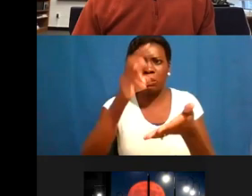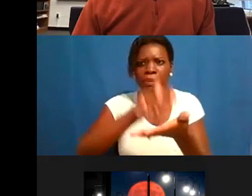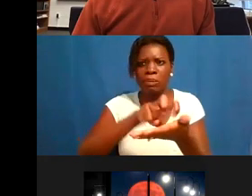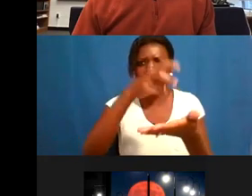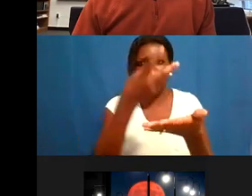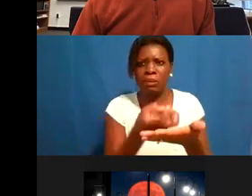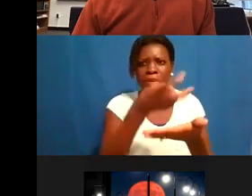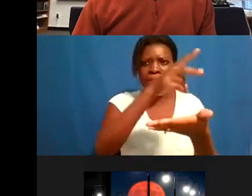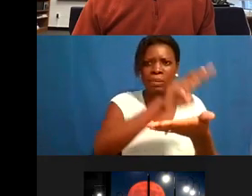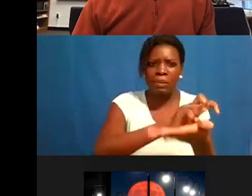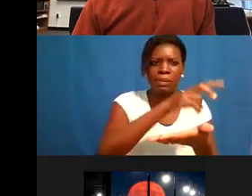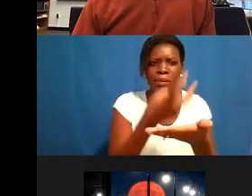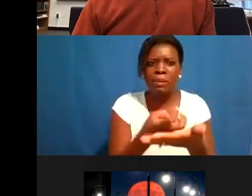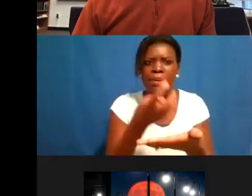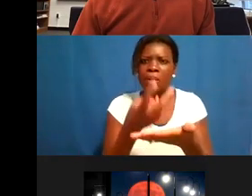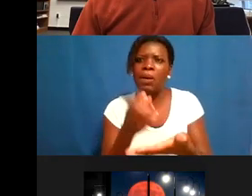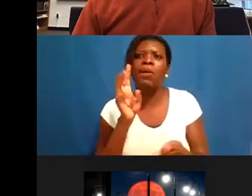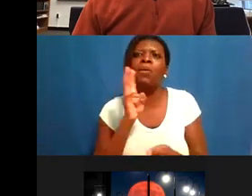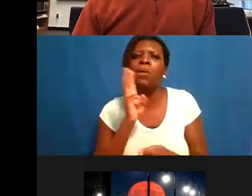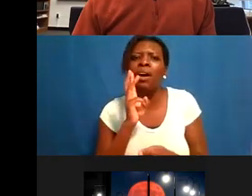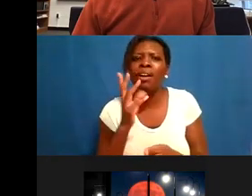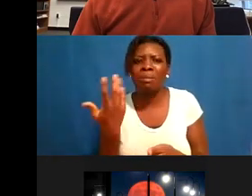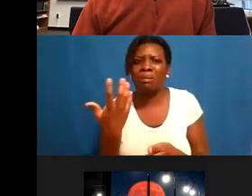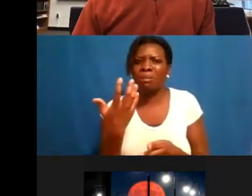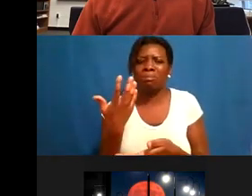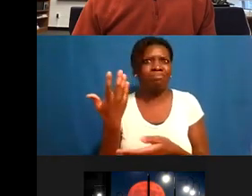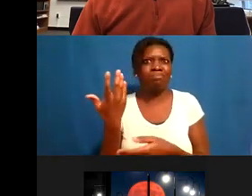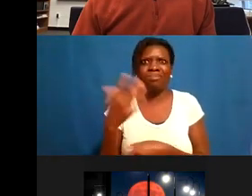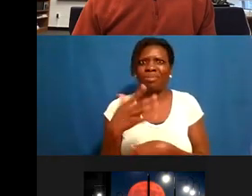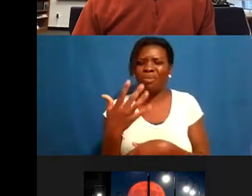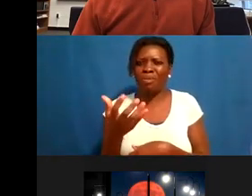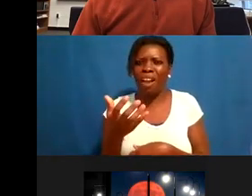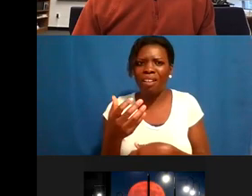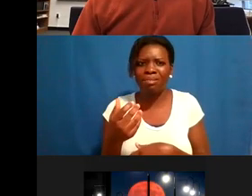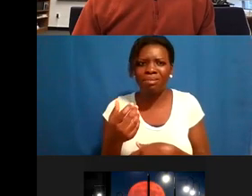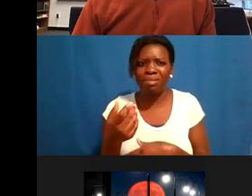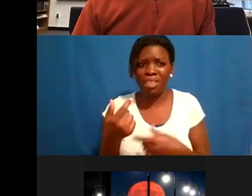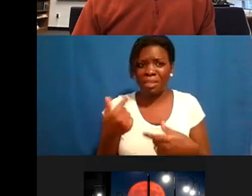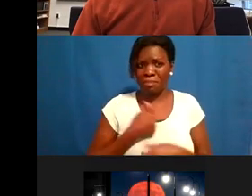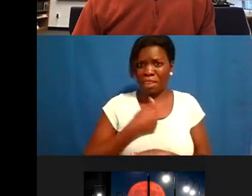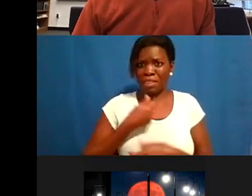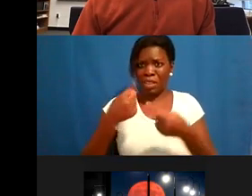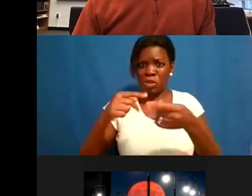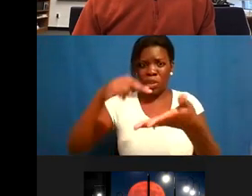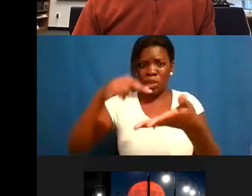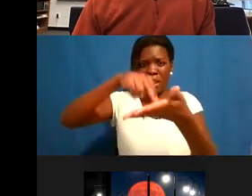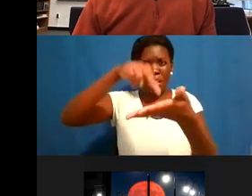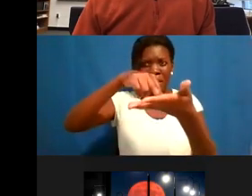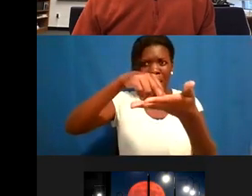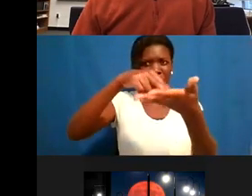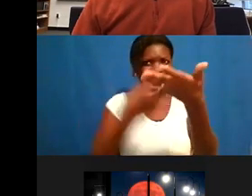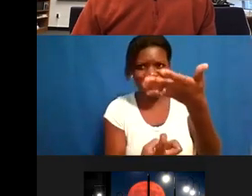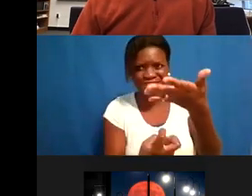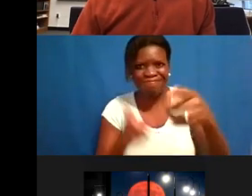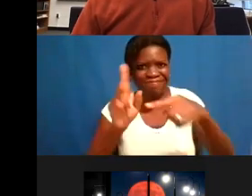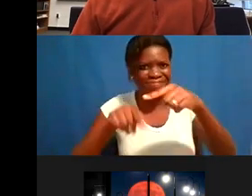on the surface of water again. Now, I don't know about you, the last time I tried to stand on top of the surface of water, it didn't go well for me.